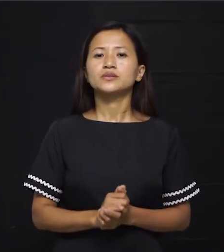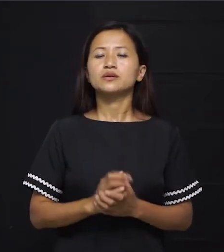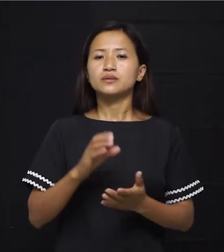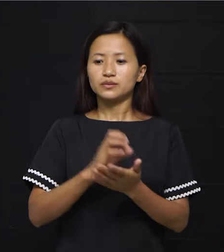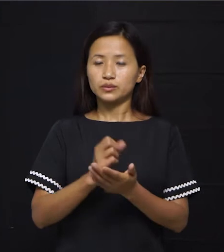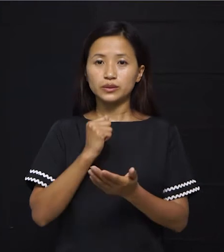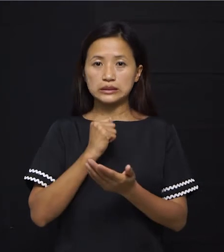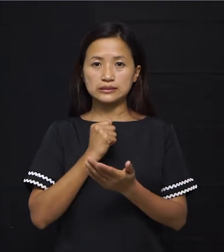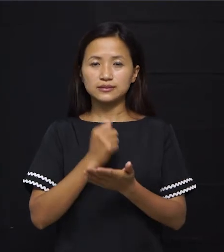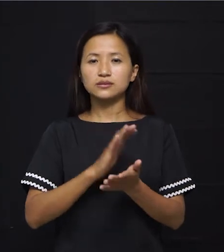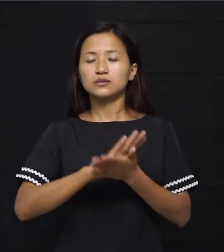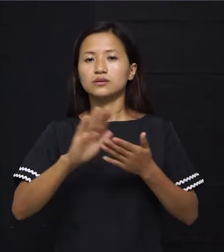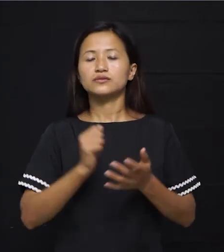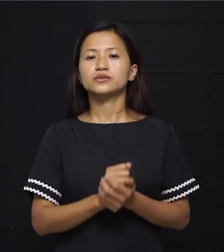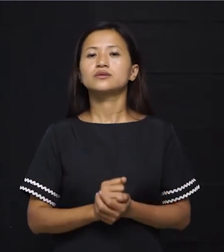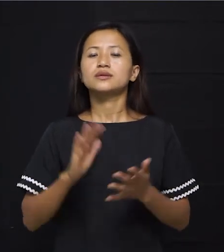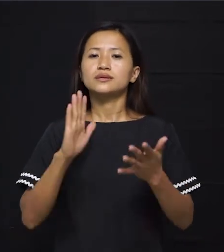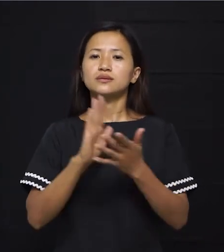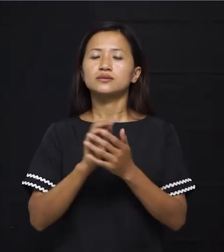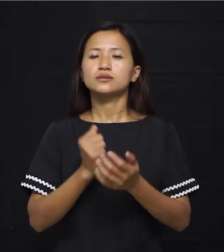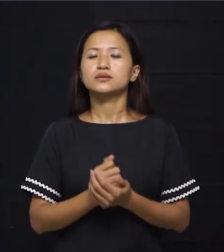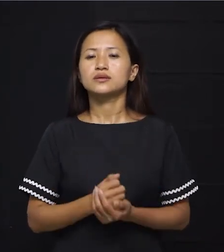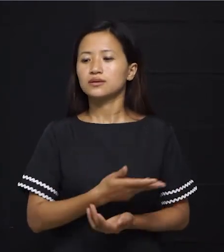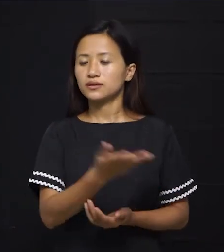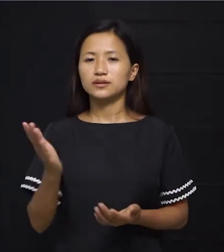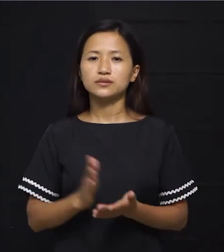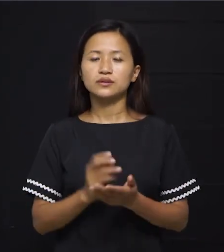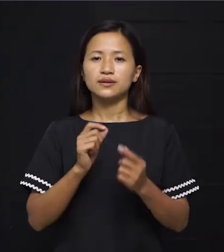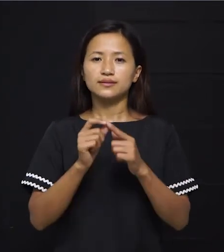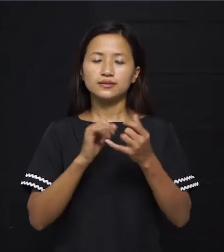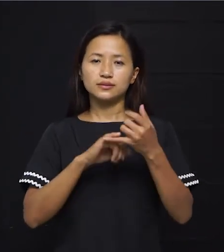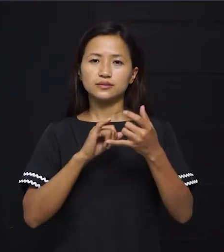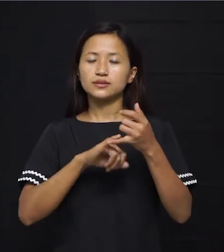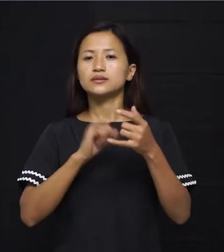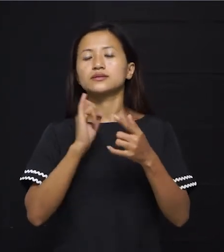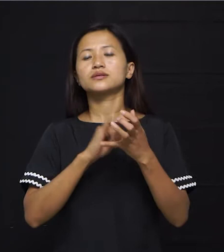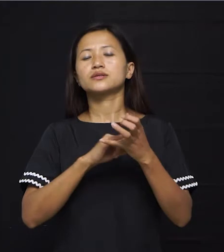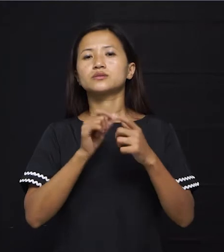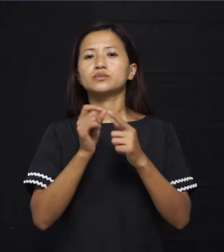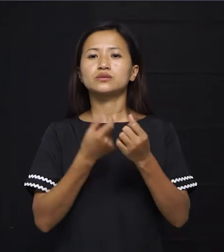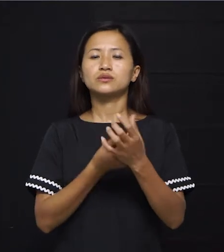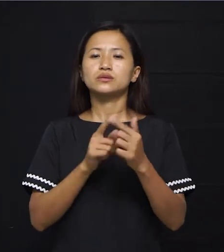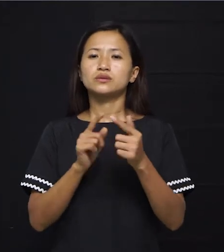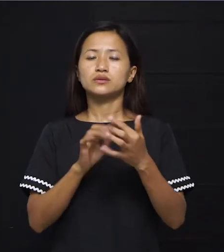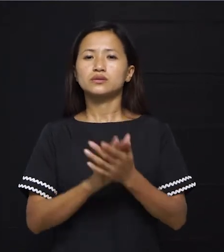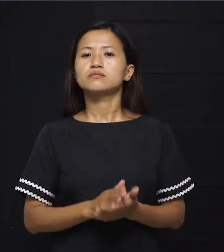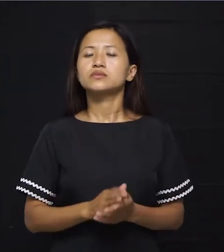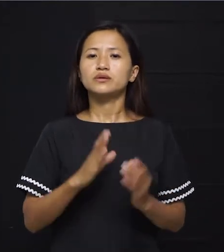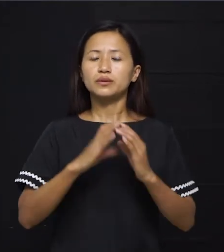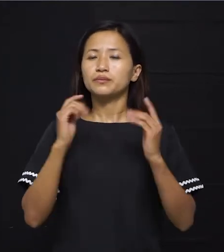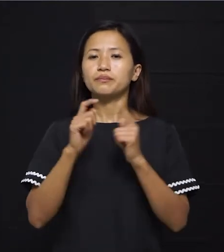cases will be dissolved, okay? The disputes, if there is any dispute, it will be dissolved by the